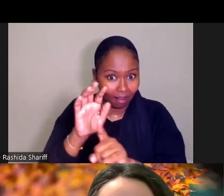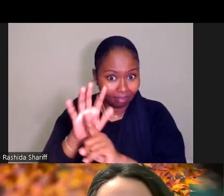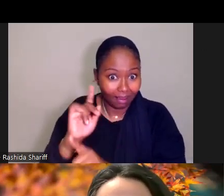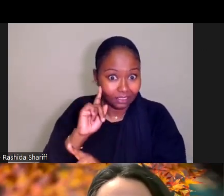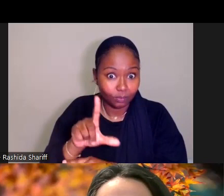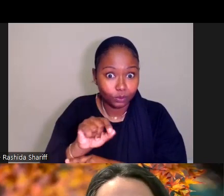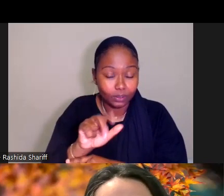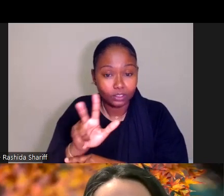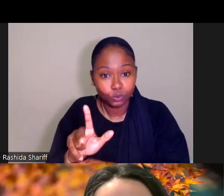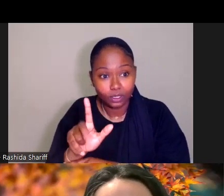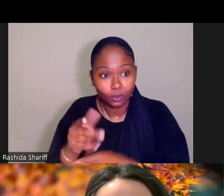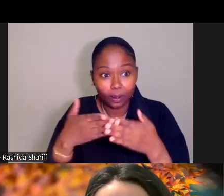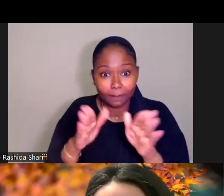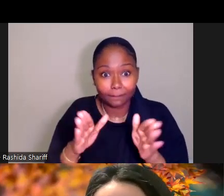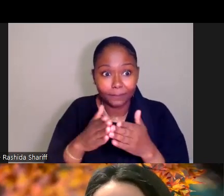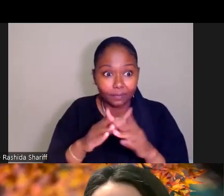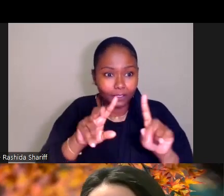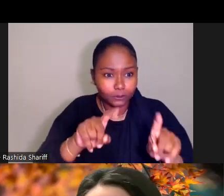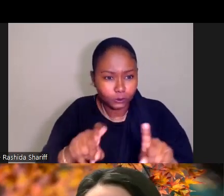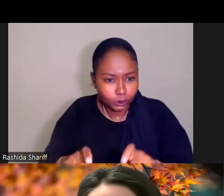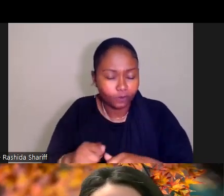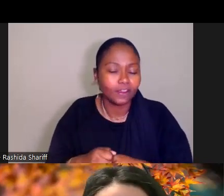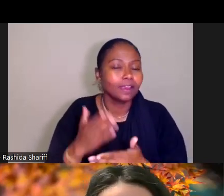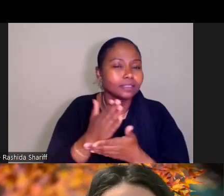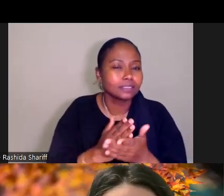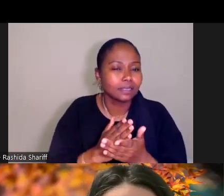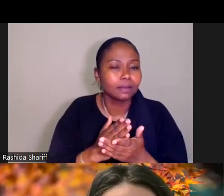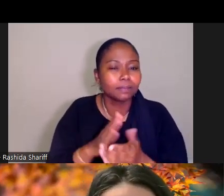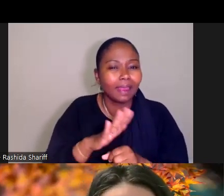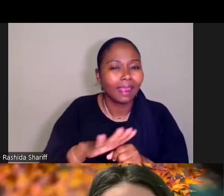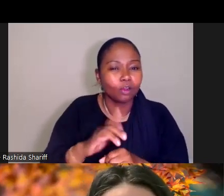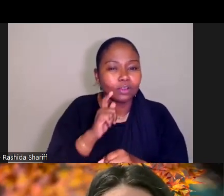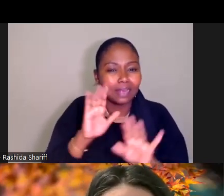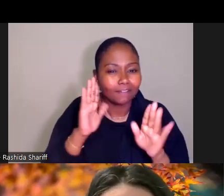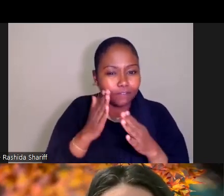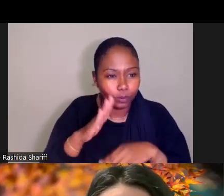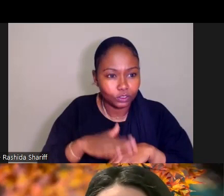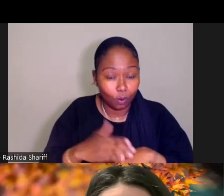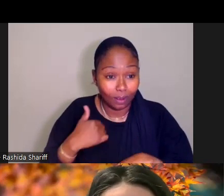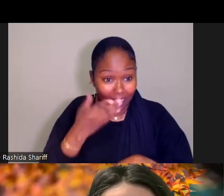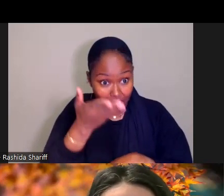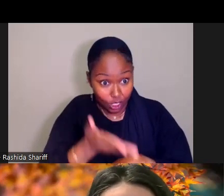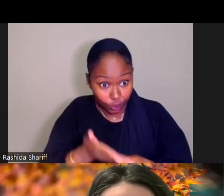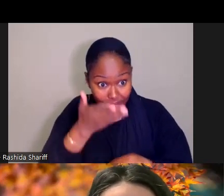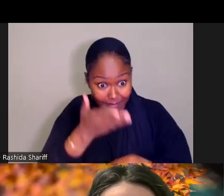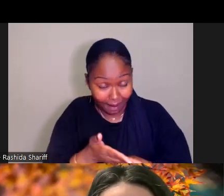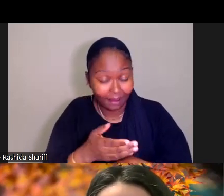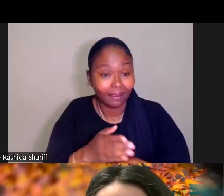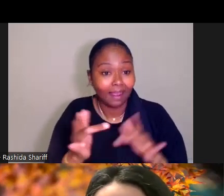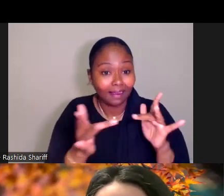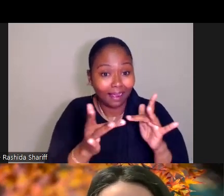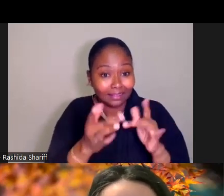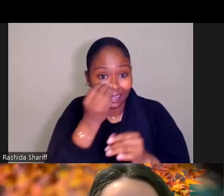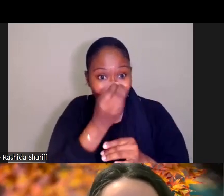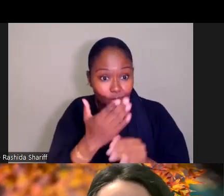Survey of just some areas that I've been focused on. Here is my contact information. My